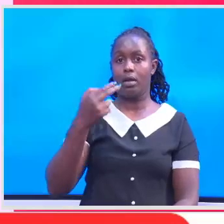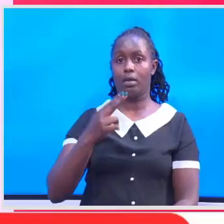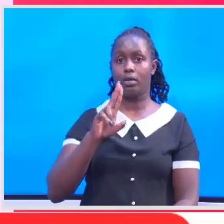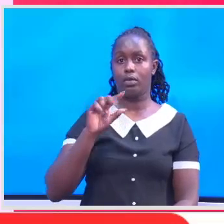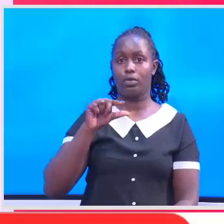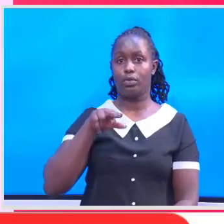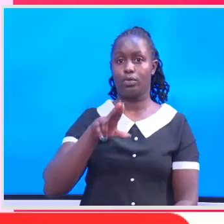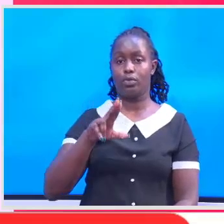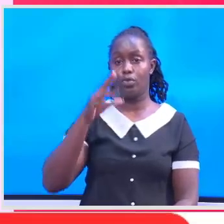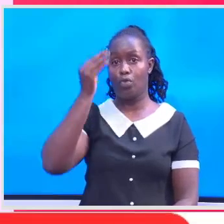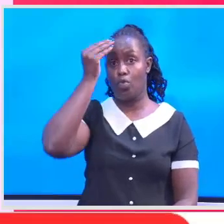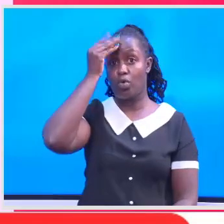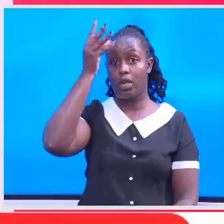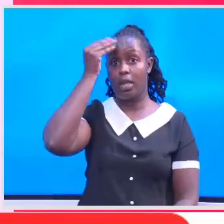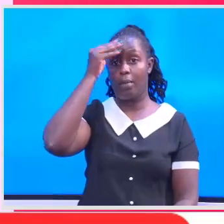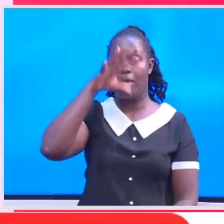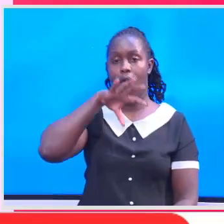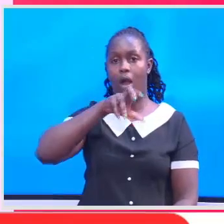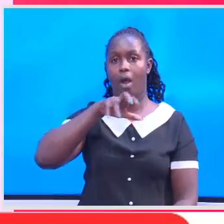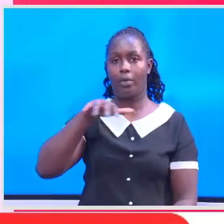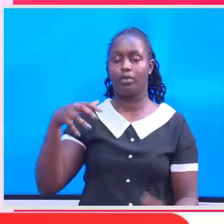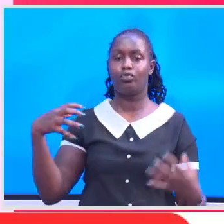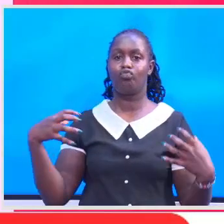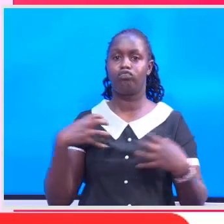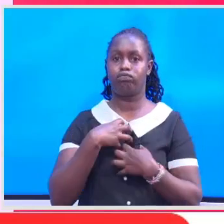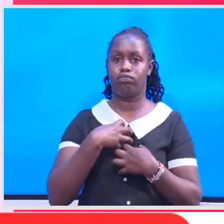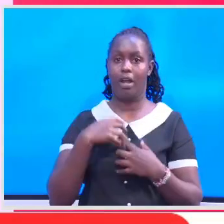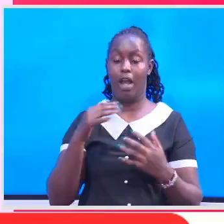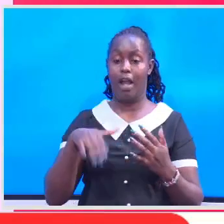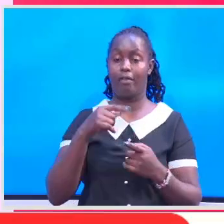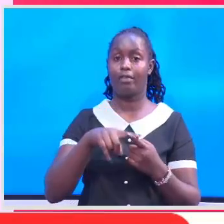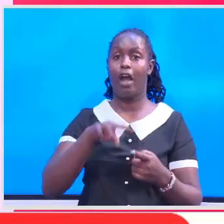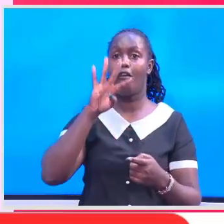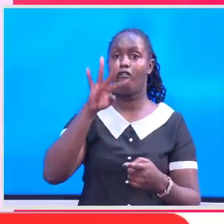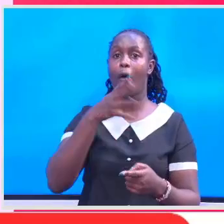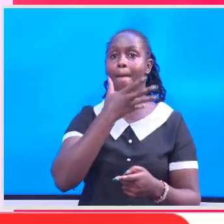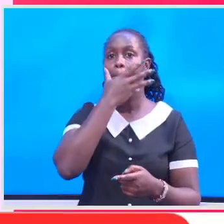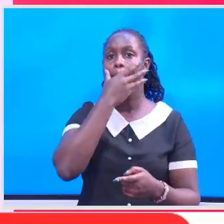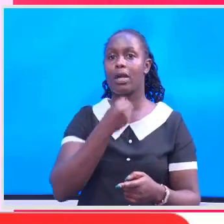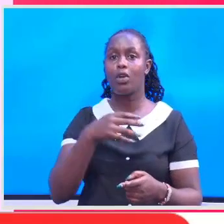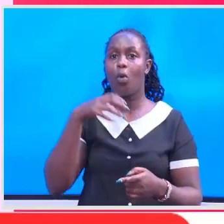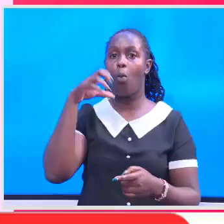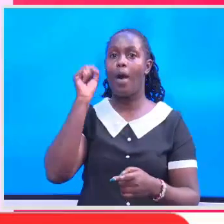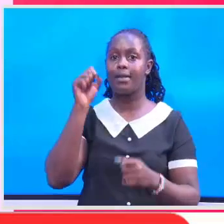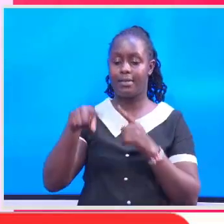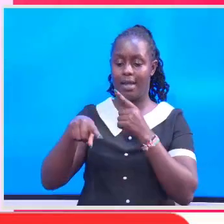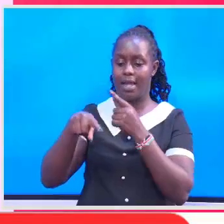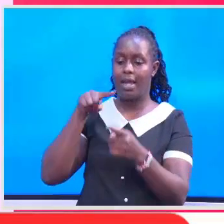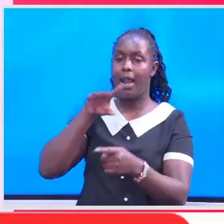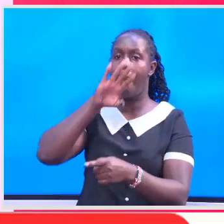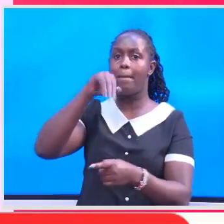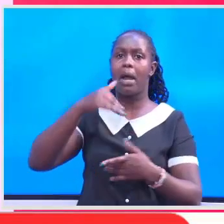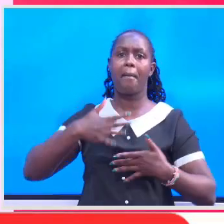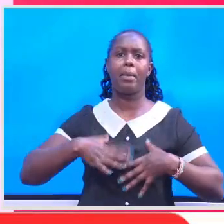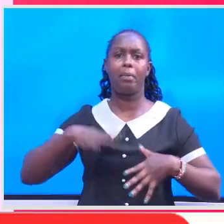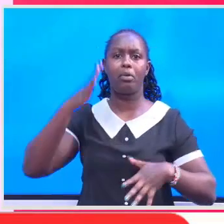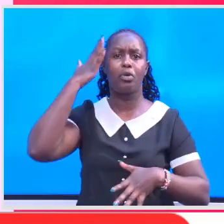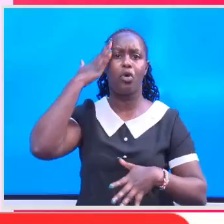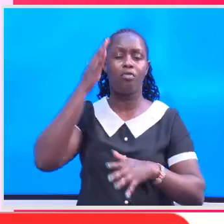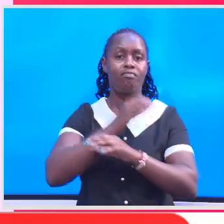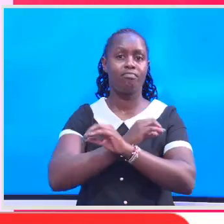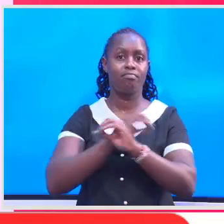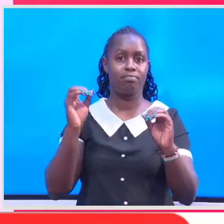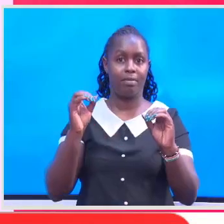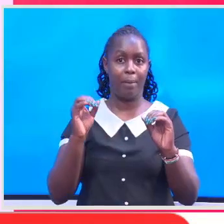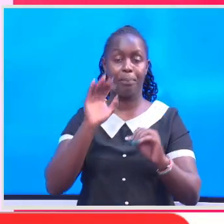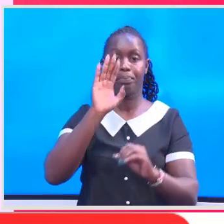County are in shock after four men were killed in cold blood by unknown assailants on Monday night. The four, Patrick Nguku